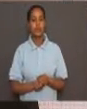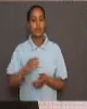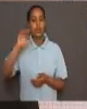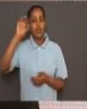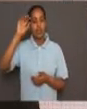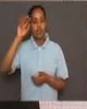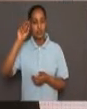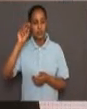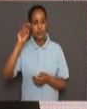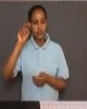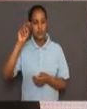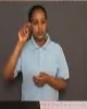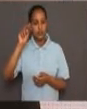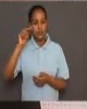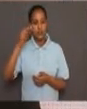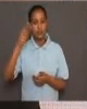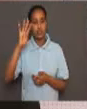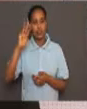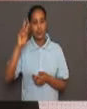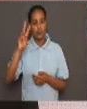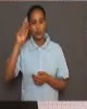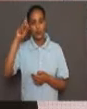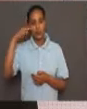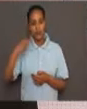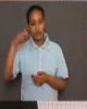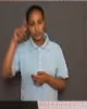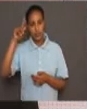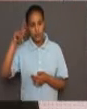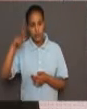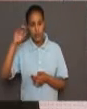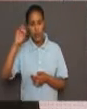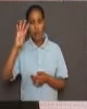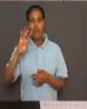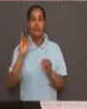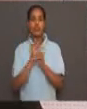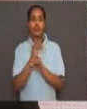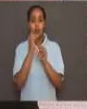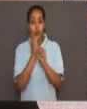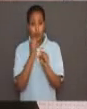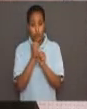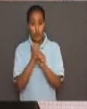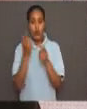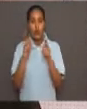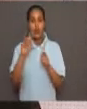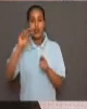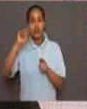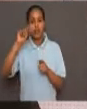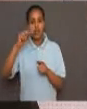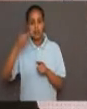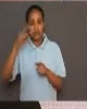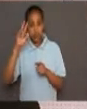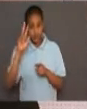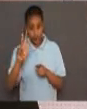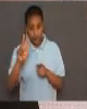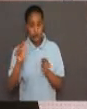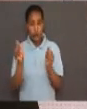Diammonium monohydrogen phosphate is industrially produced when ammonia